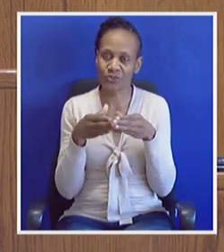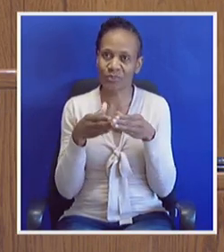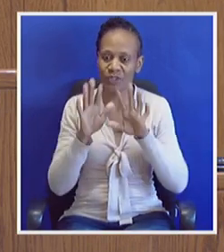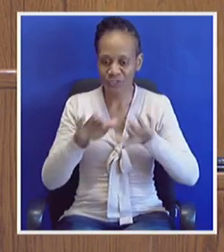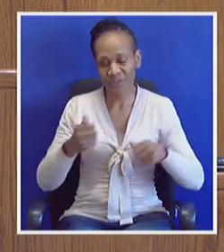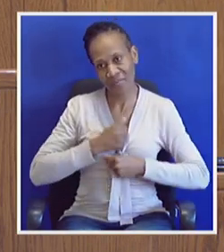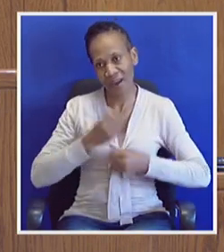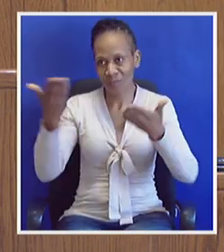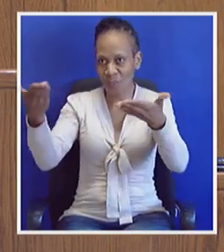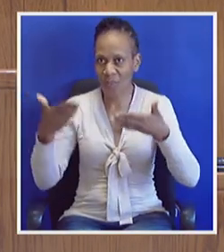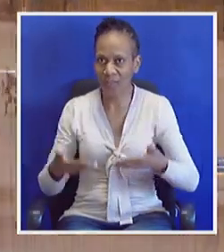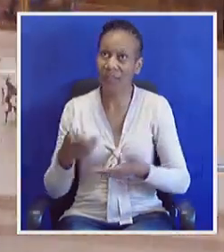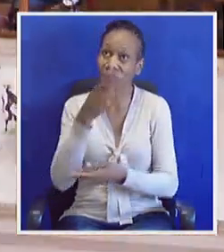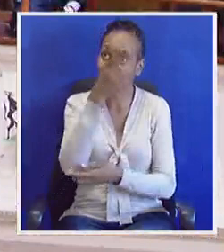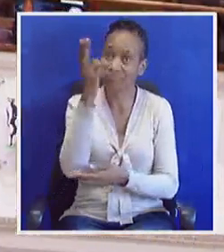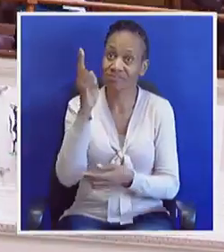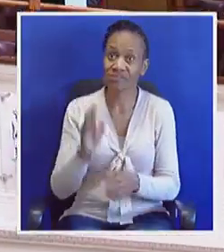children.